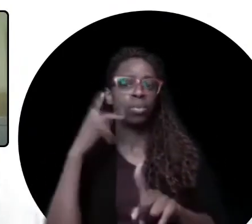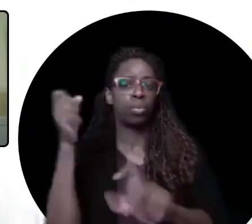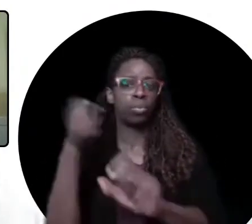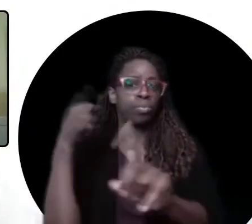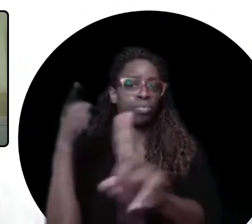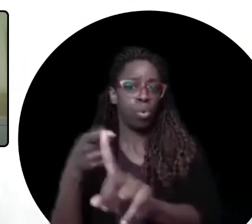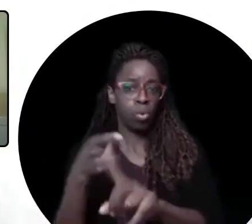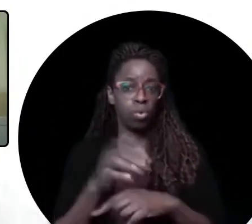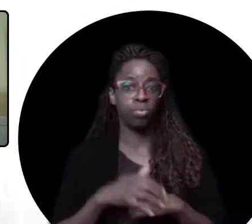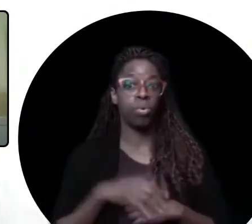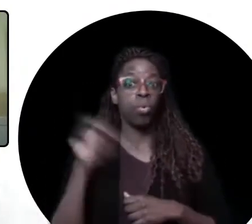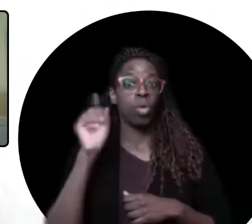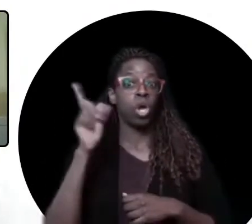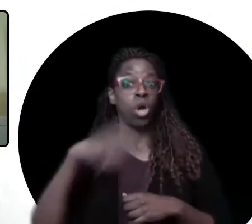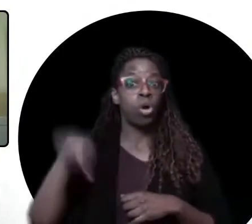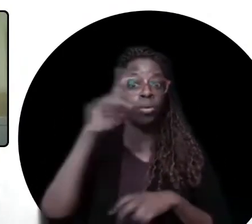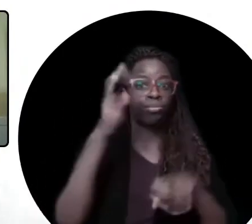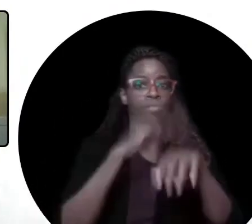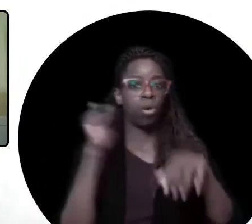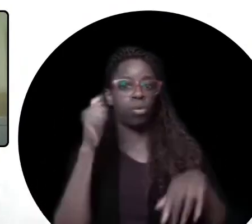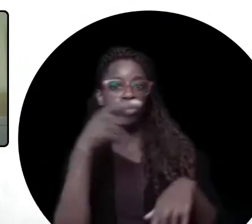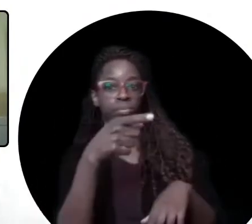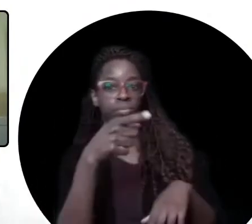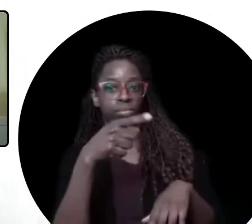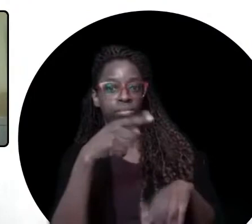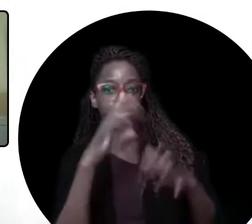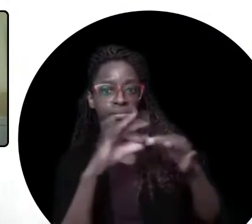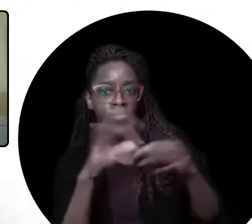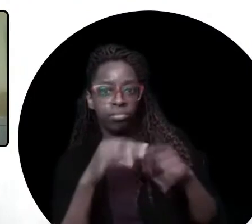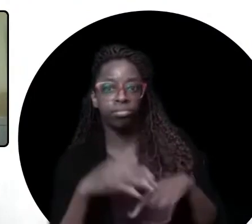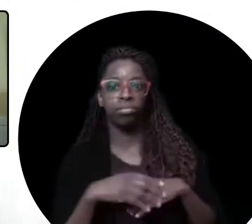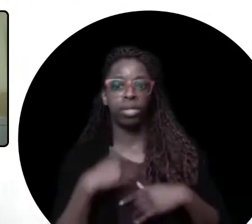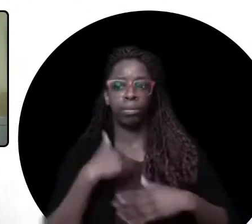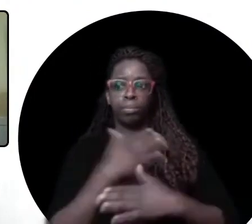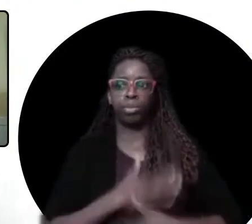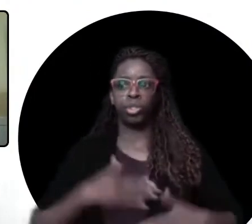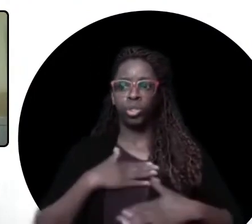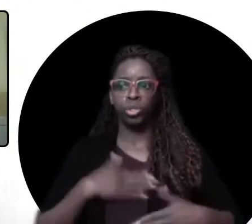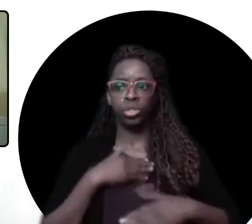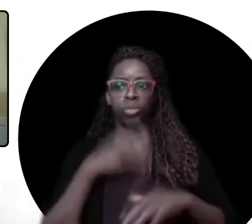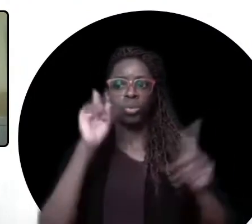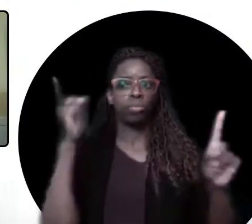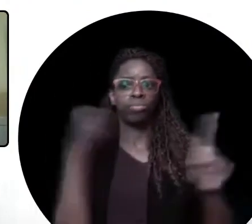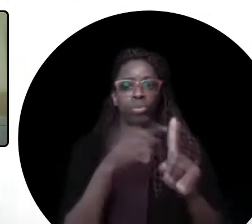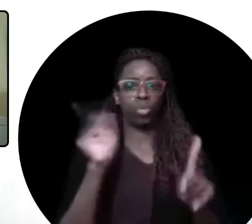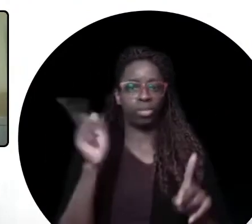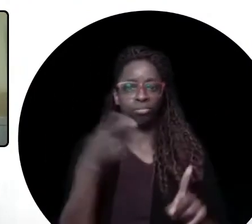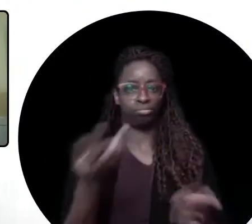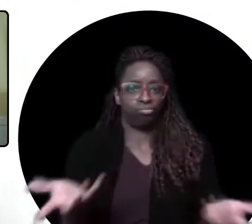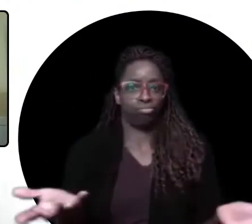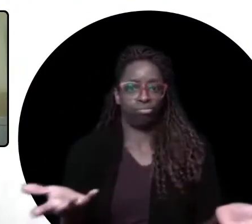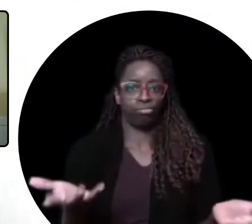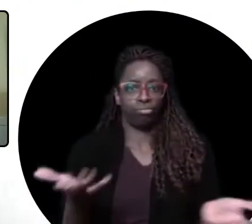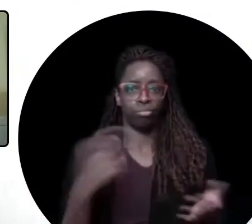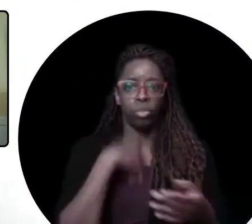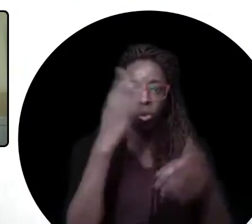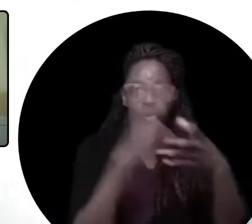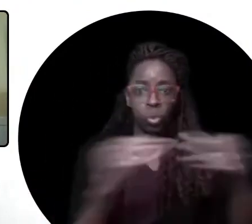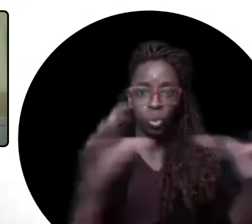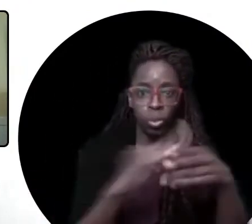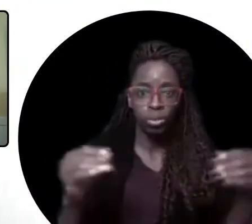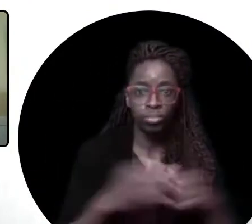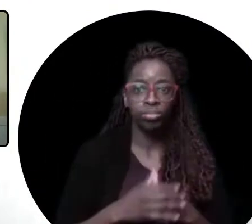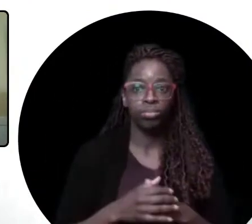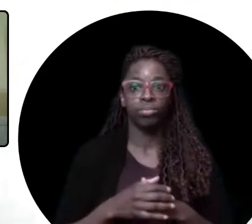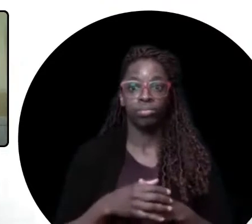stories. You also are a law professor, and you also think about policy, which is another way